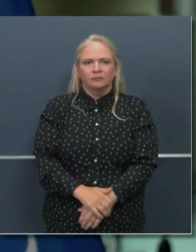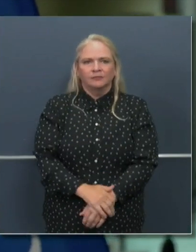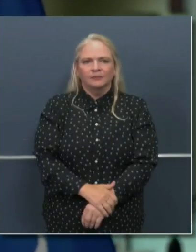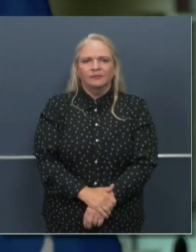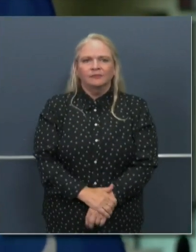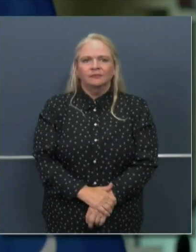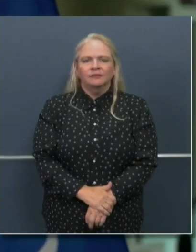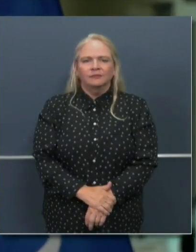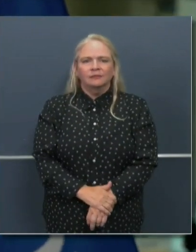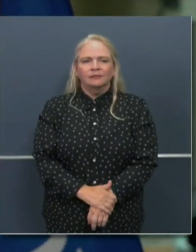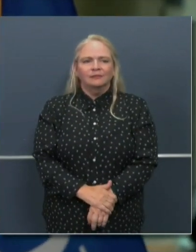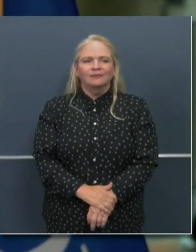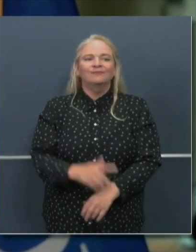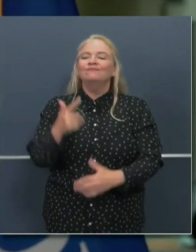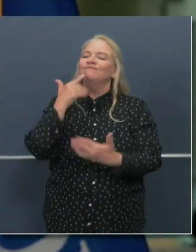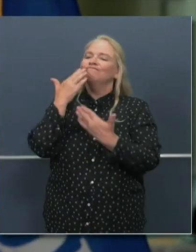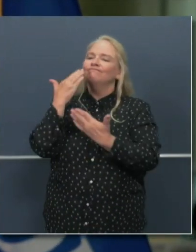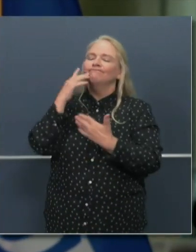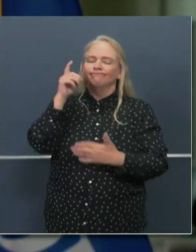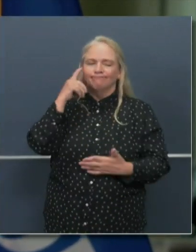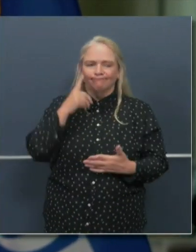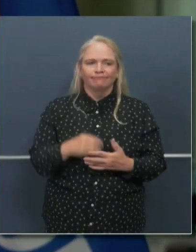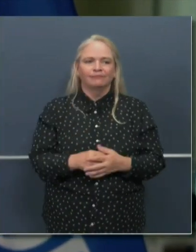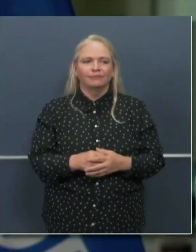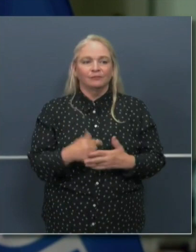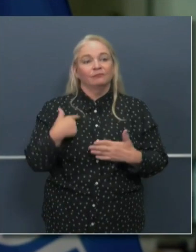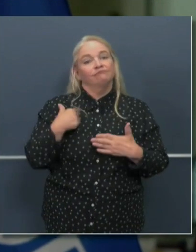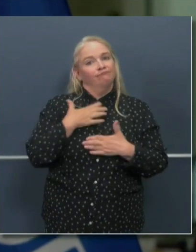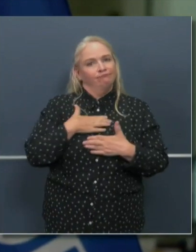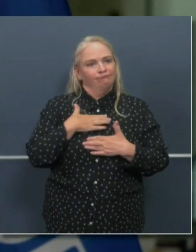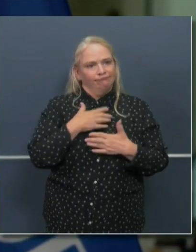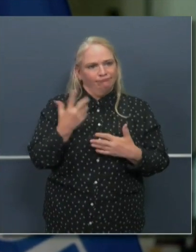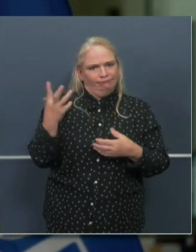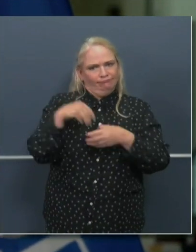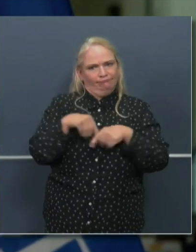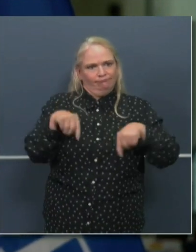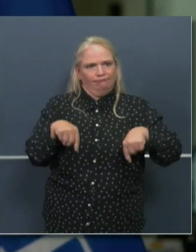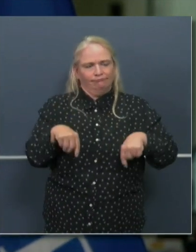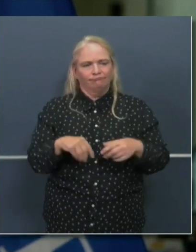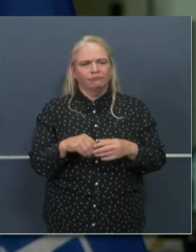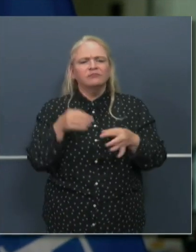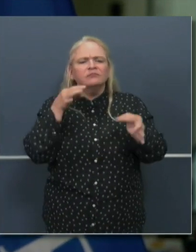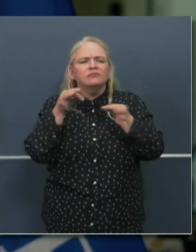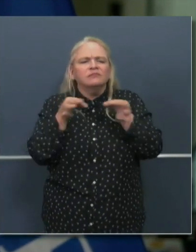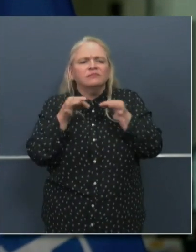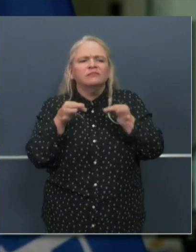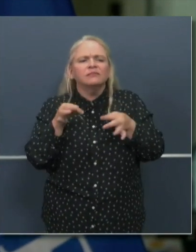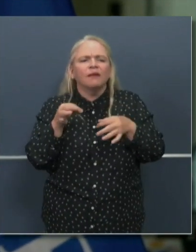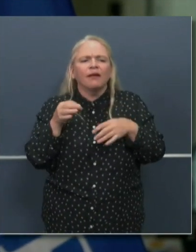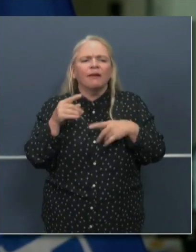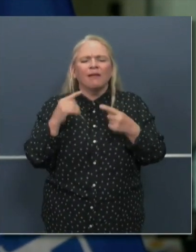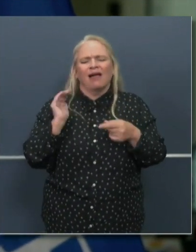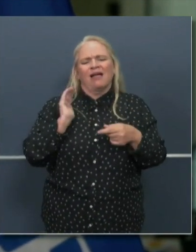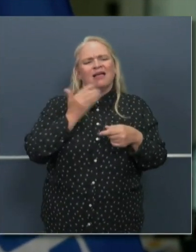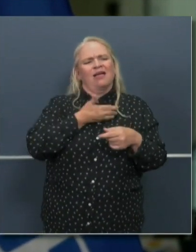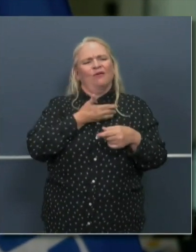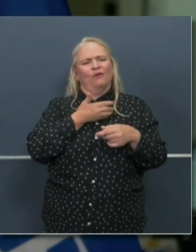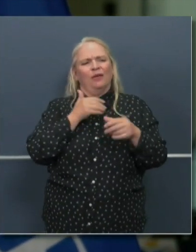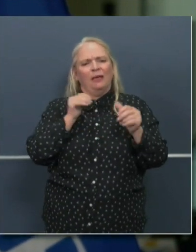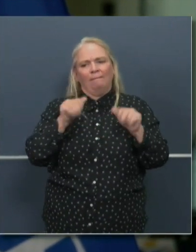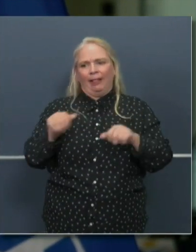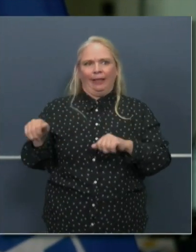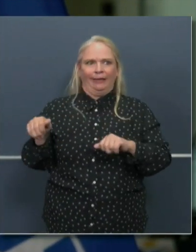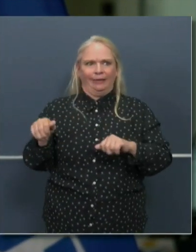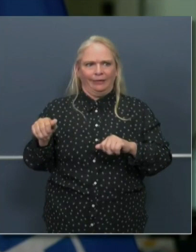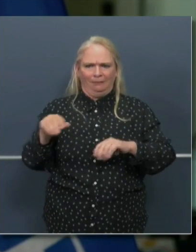Thank you very much, Governor, and it is a pleasure to join you today to talk about our surge capacity and our readiness here in the state